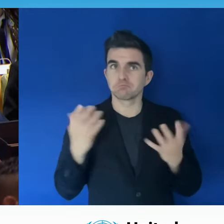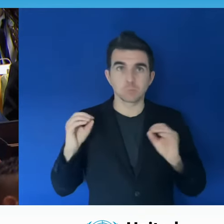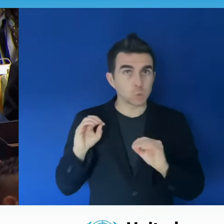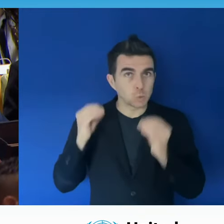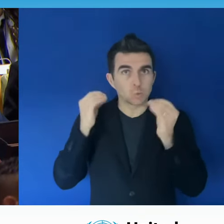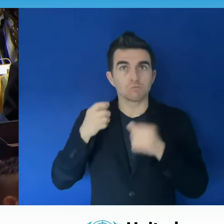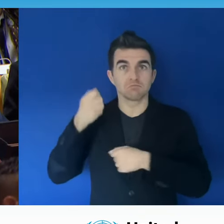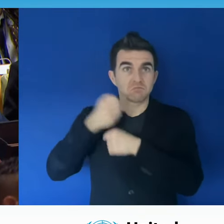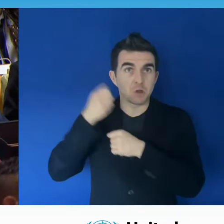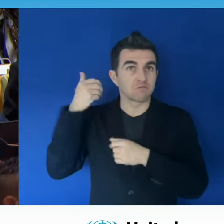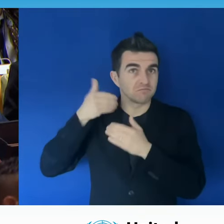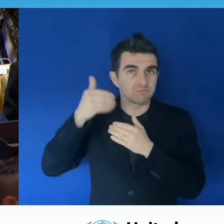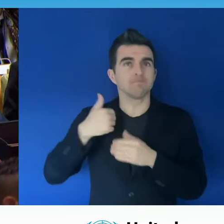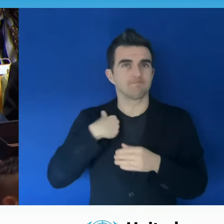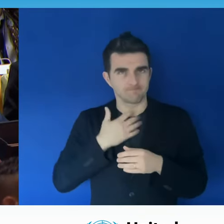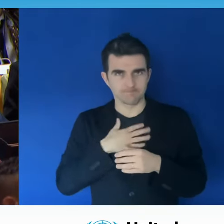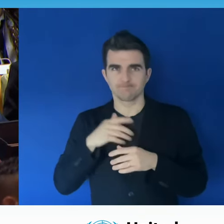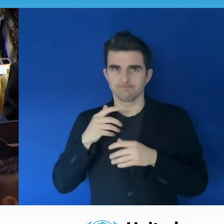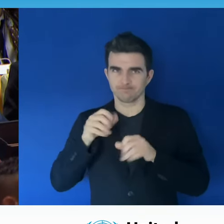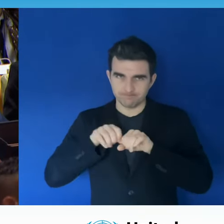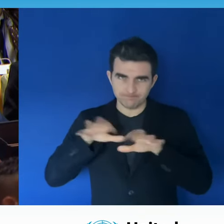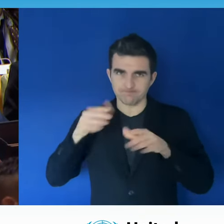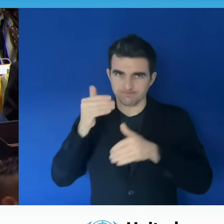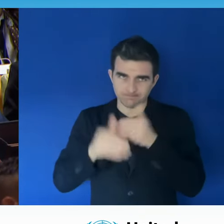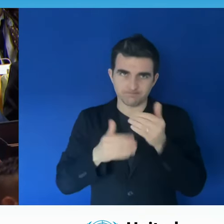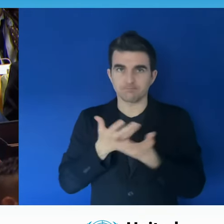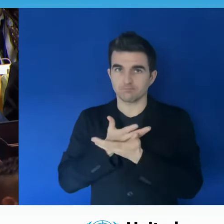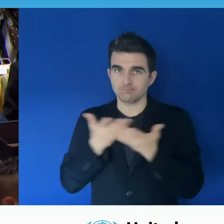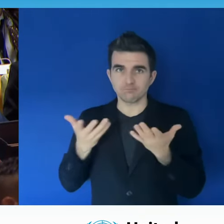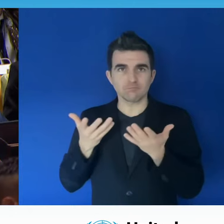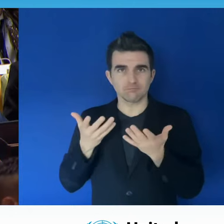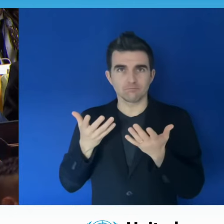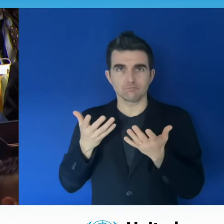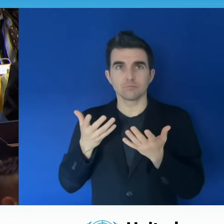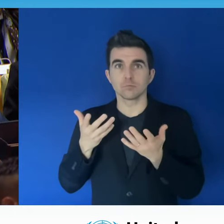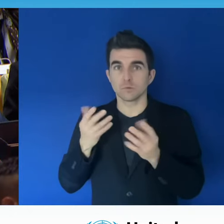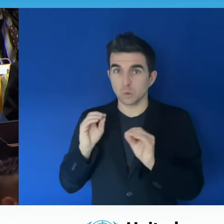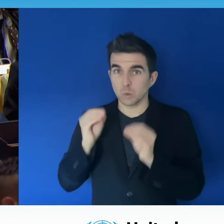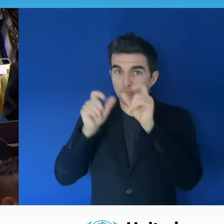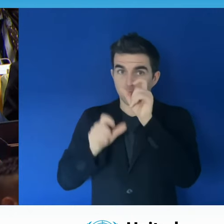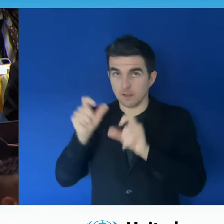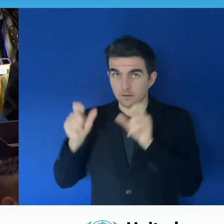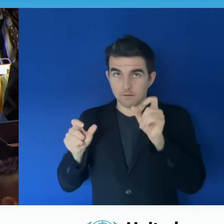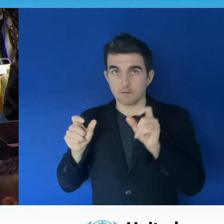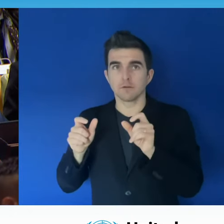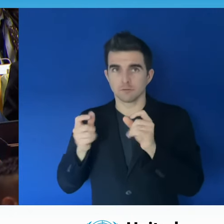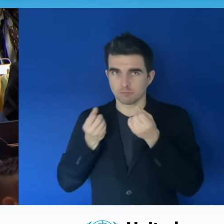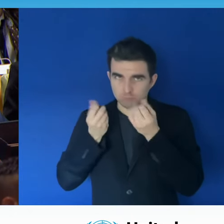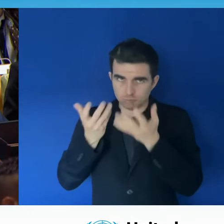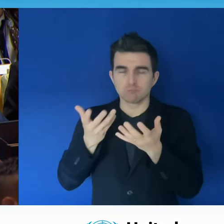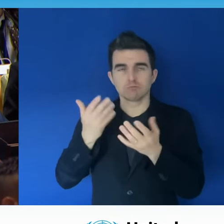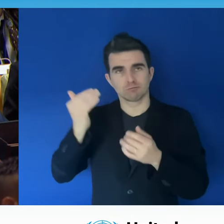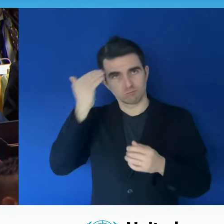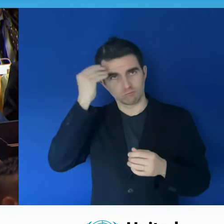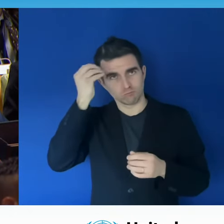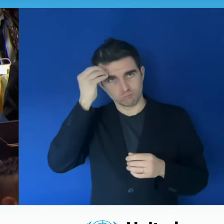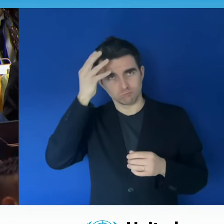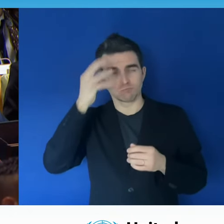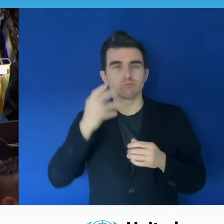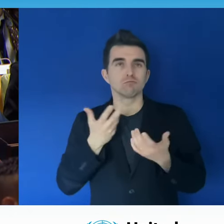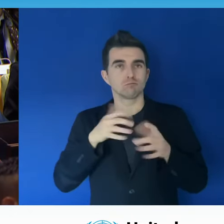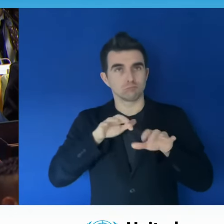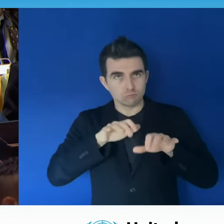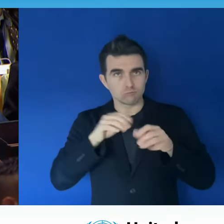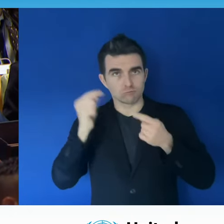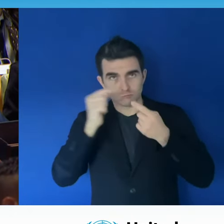century skills, including digital knowledge. With the theme this year, our stakeholders shall work to increase